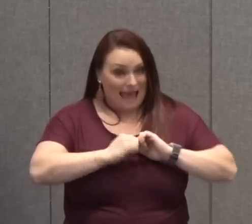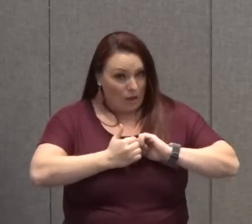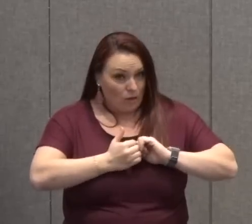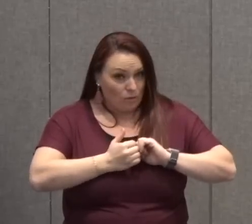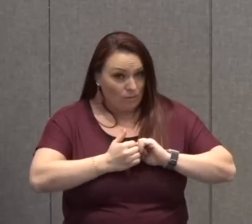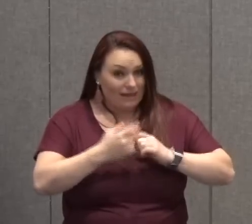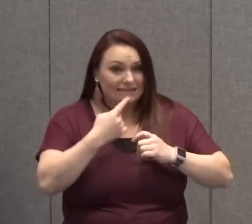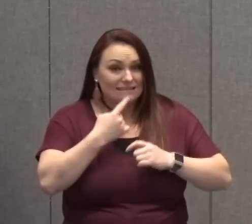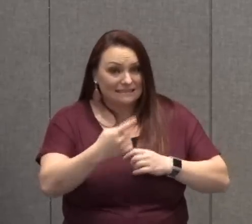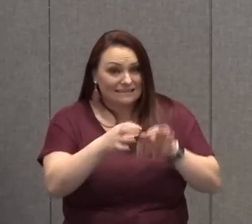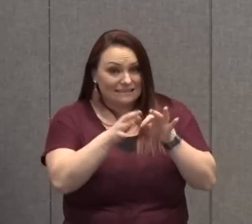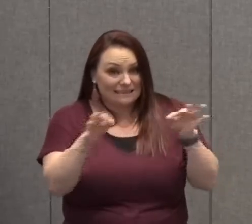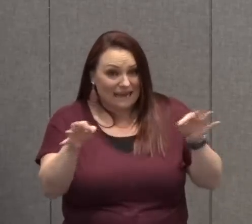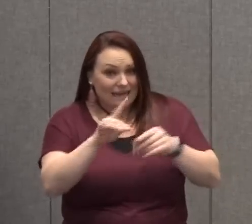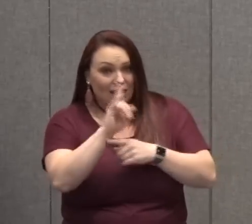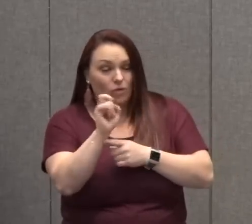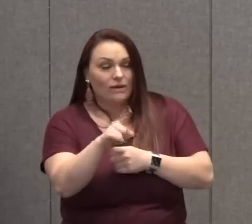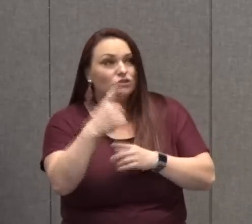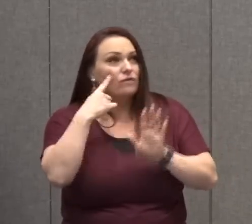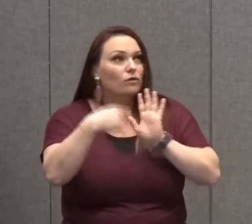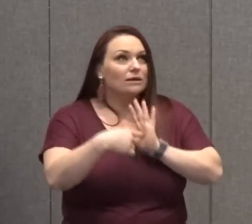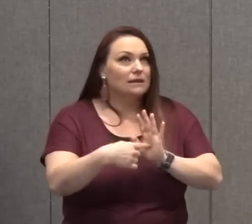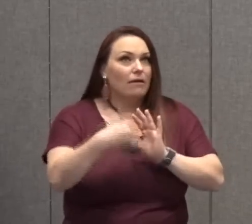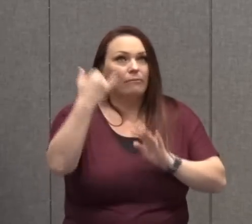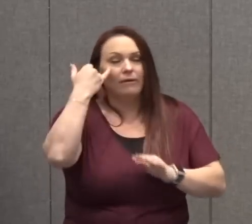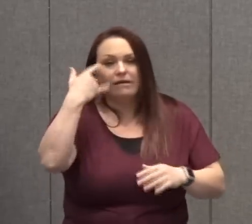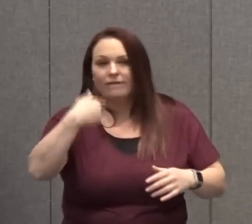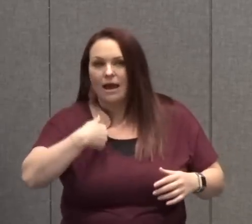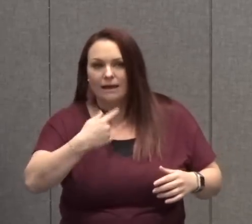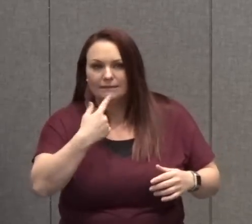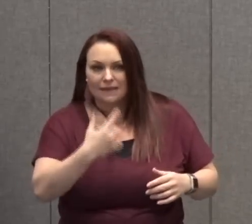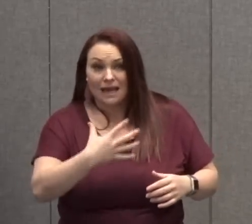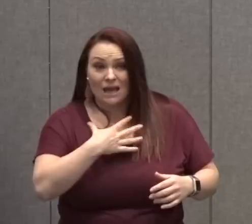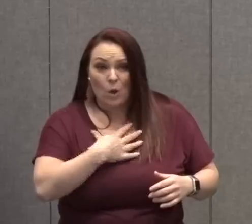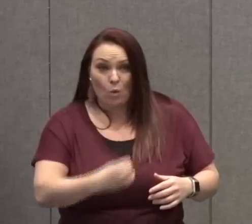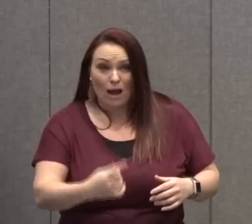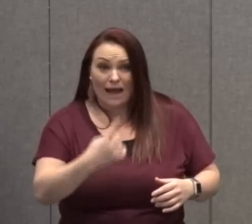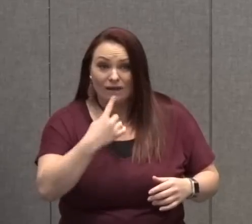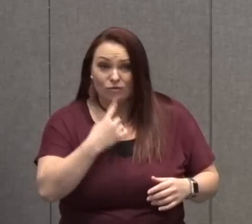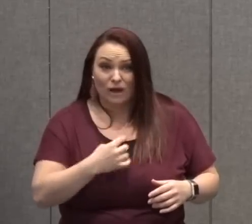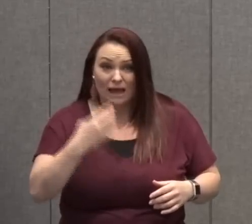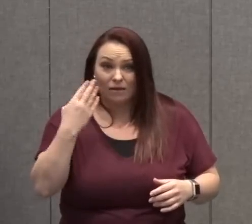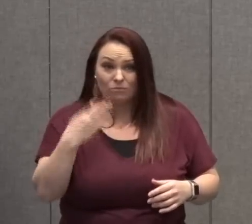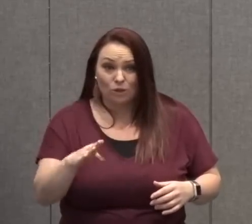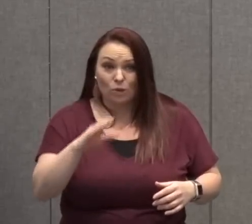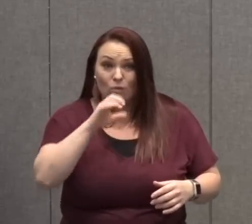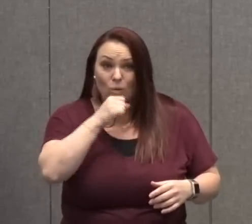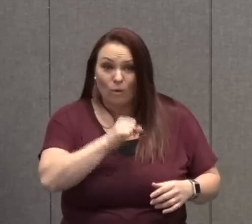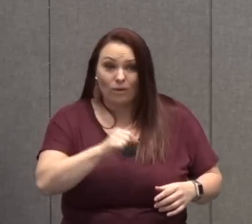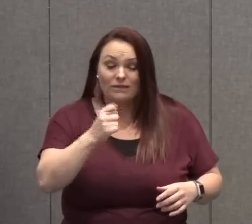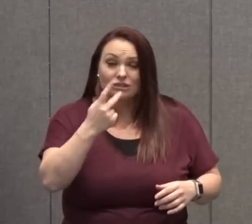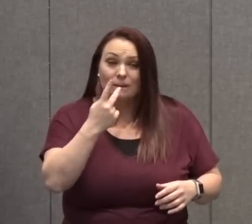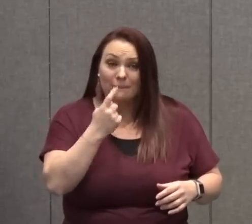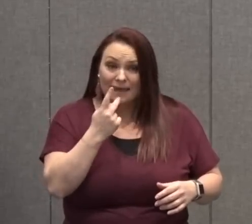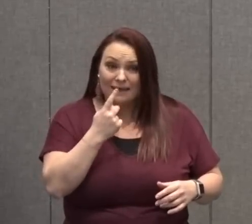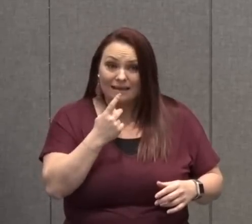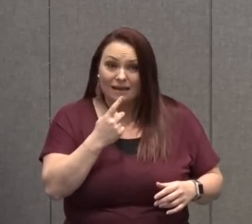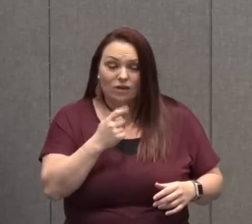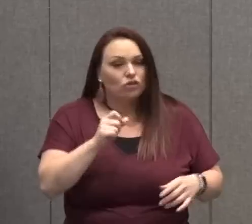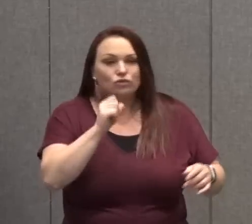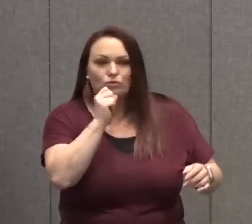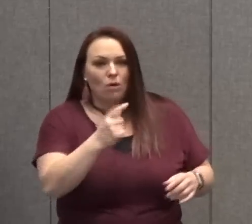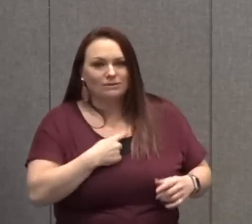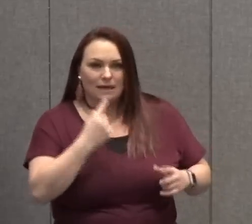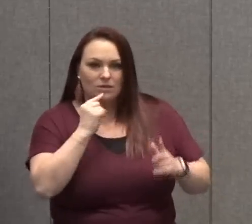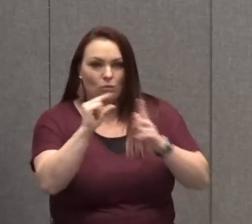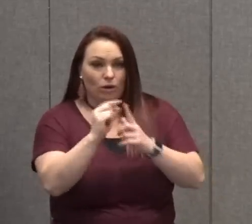for example if I say white, red, blue orange, pink, you will not say colors,